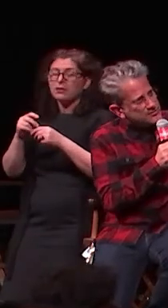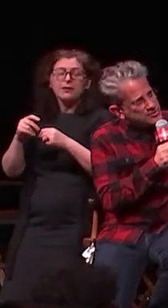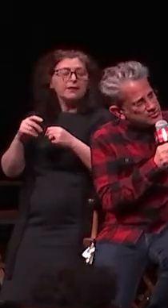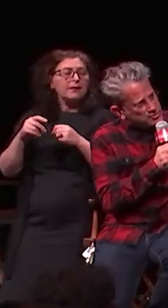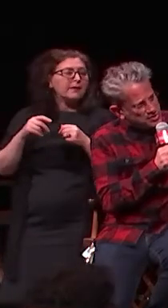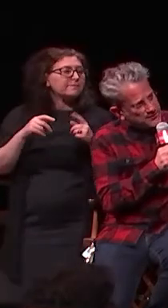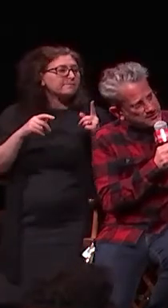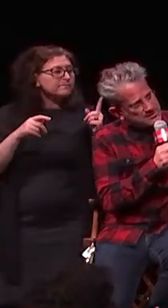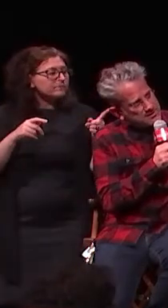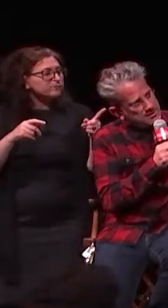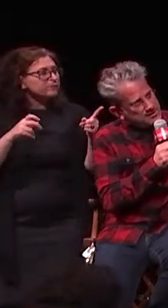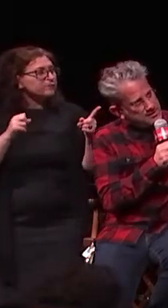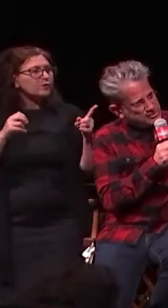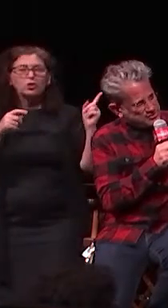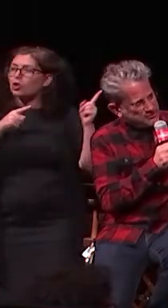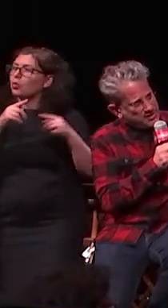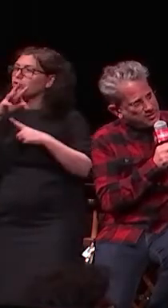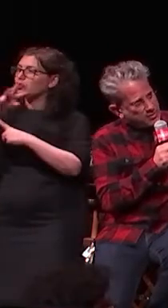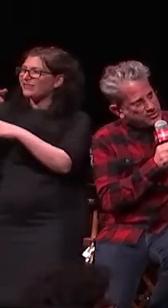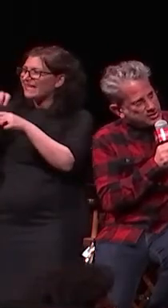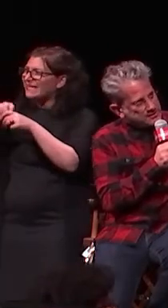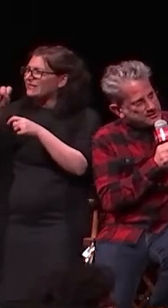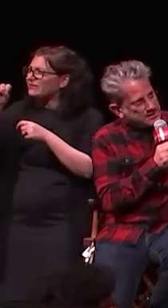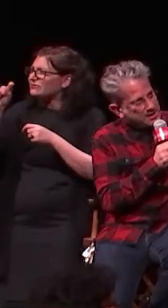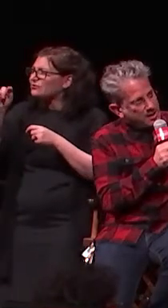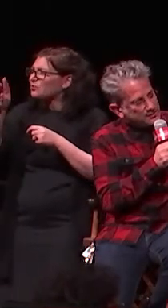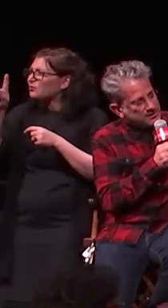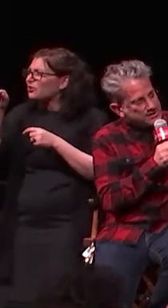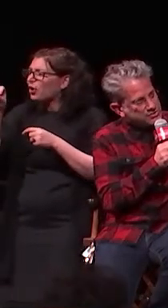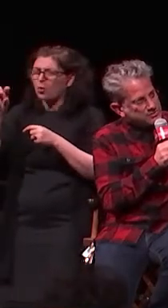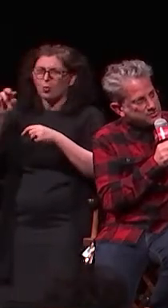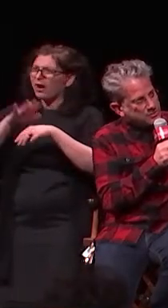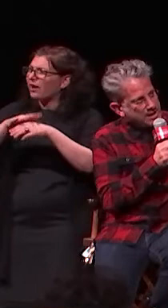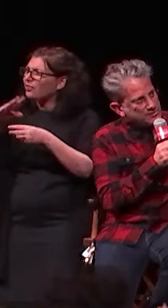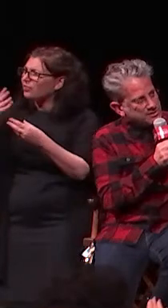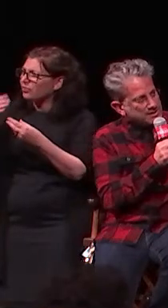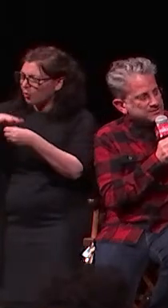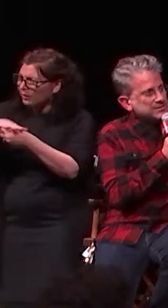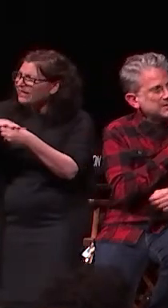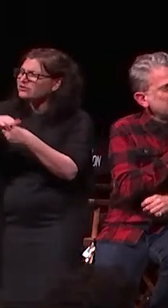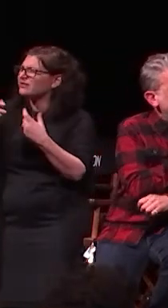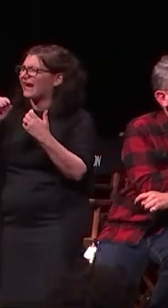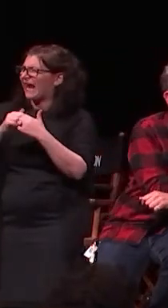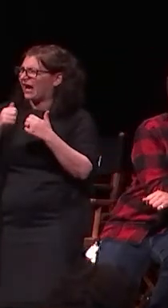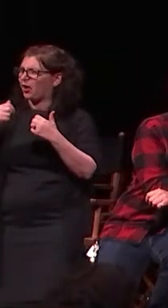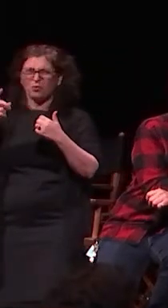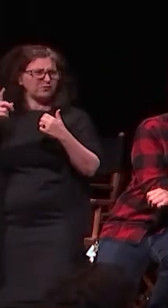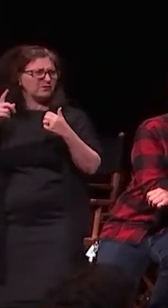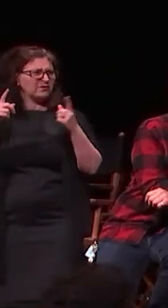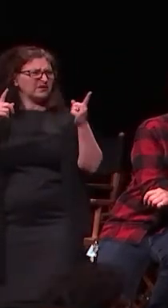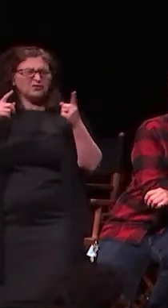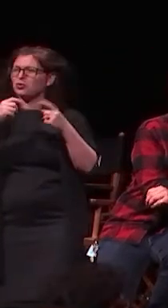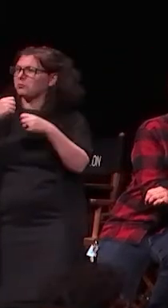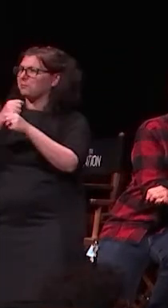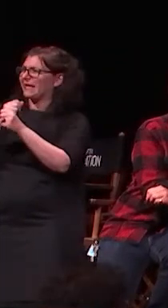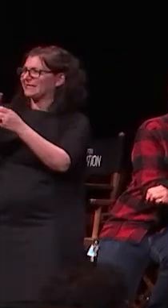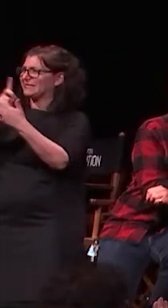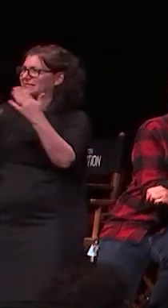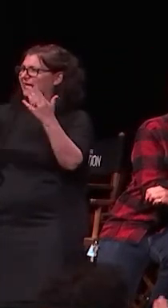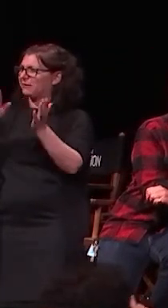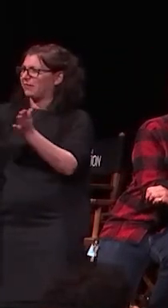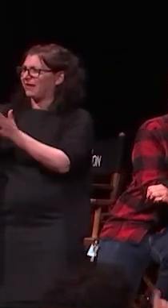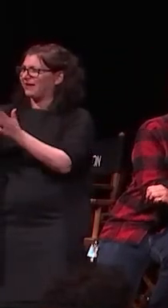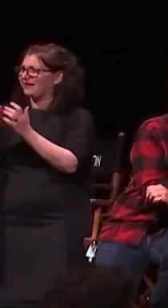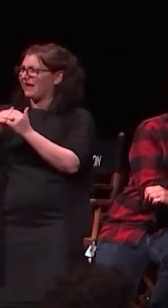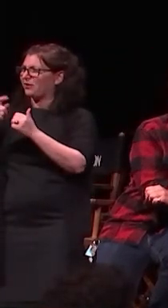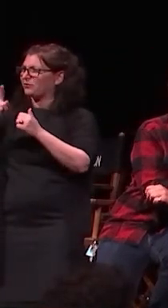saw, did you shot this on in a studio or you shot this at, on locations? Or how did you guys put together your design plan and what